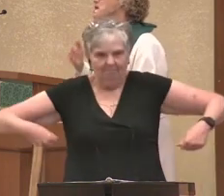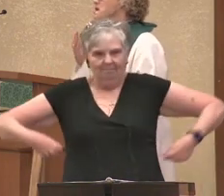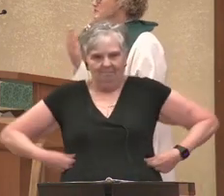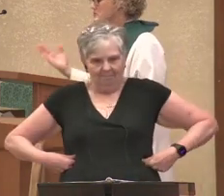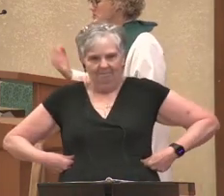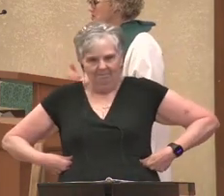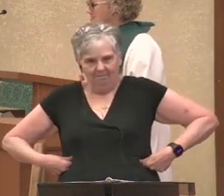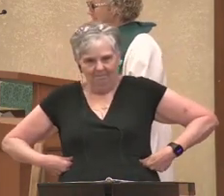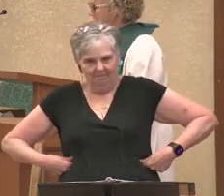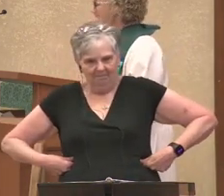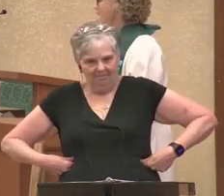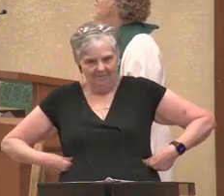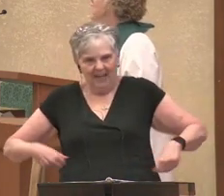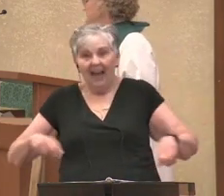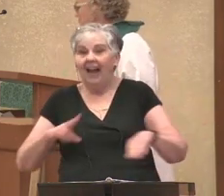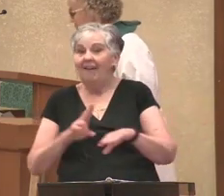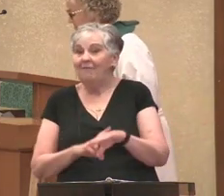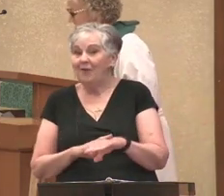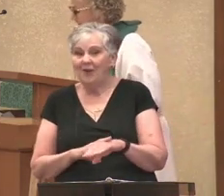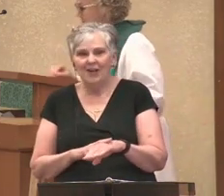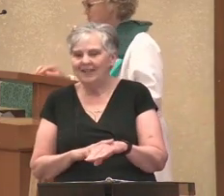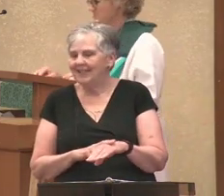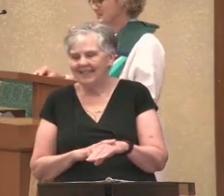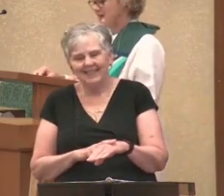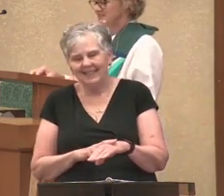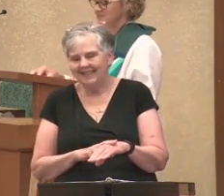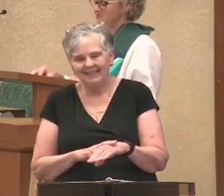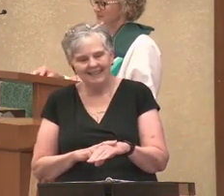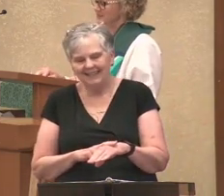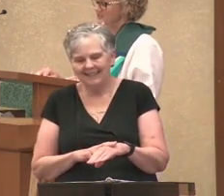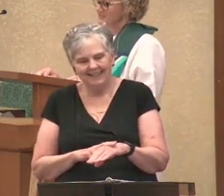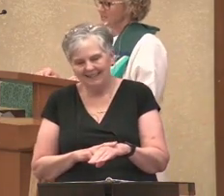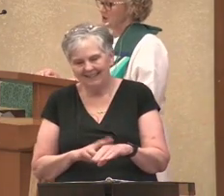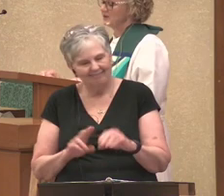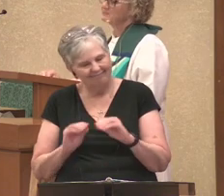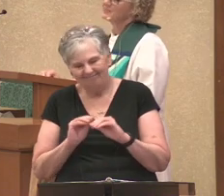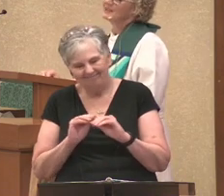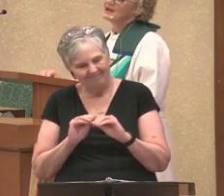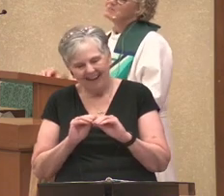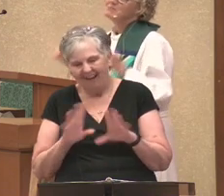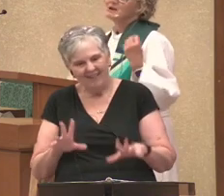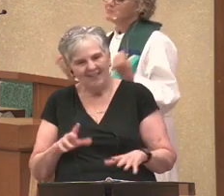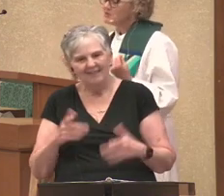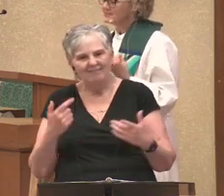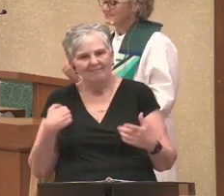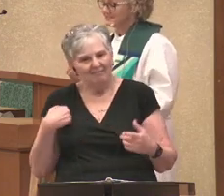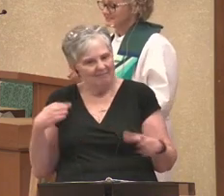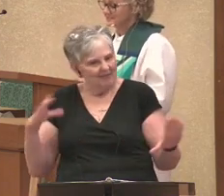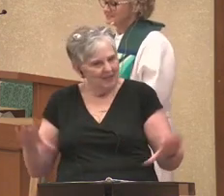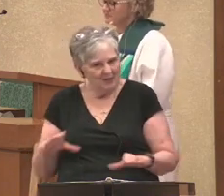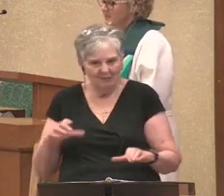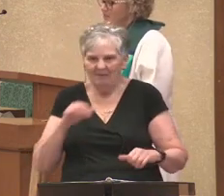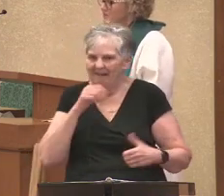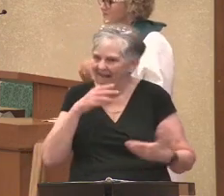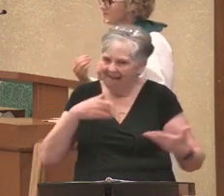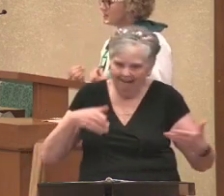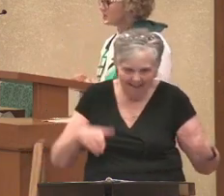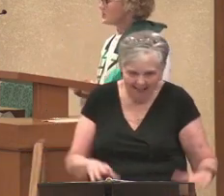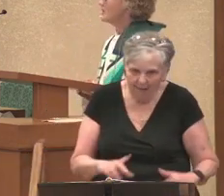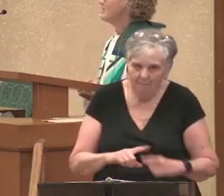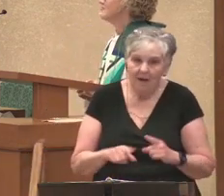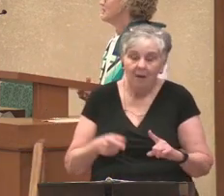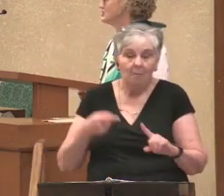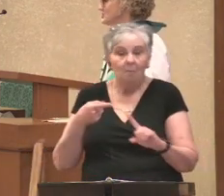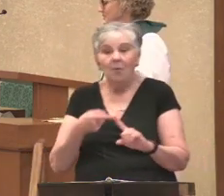Now, of course, I wouldn't get away with that. It was pretty obvious what I had just done. But my point is, the